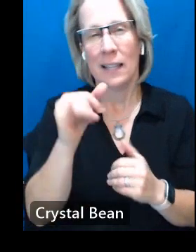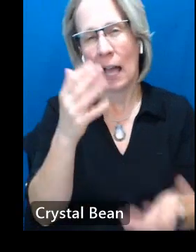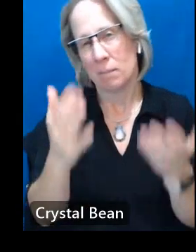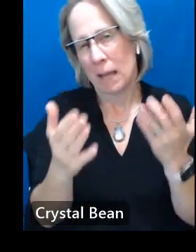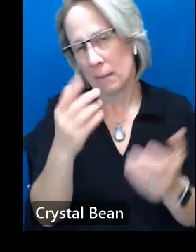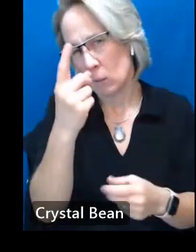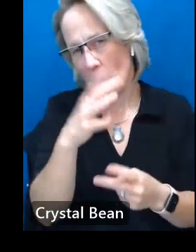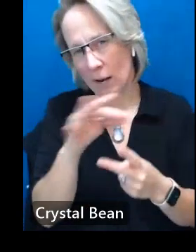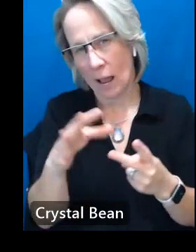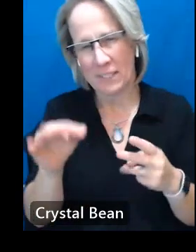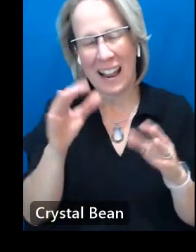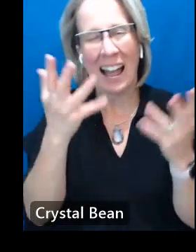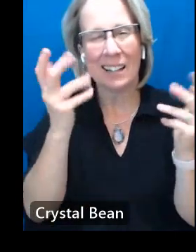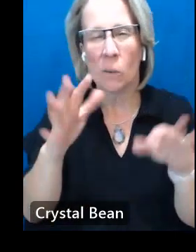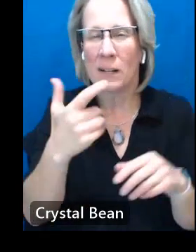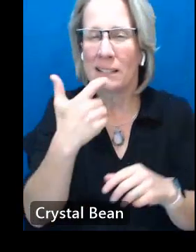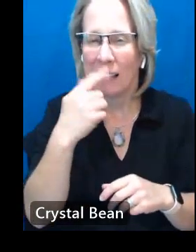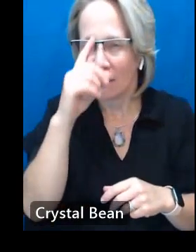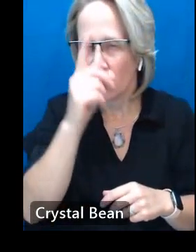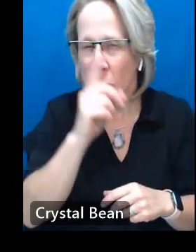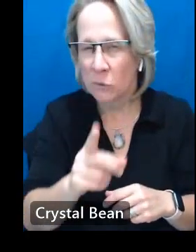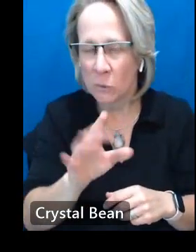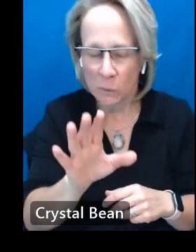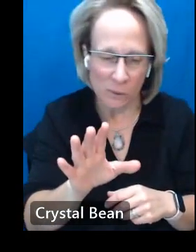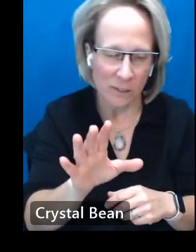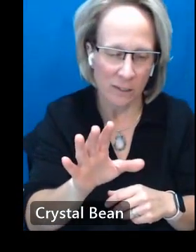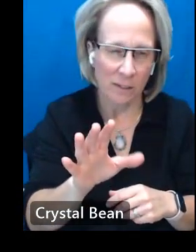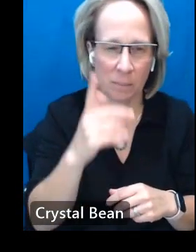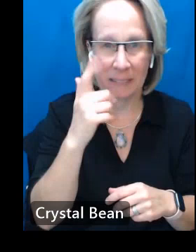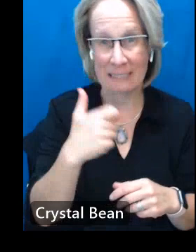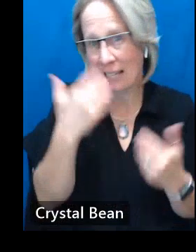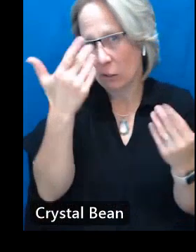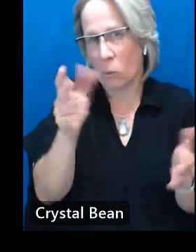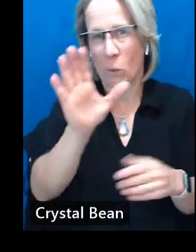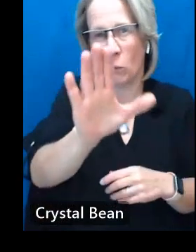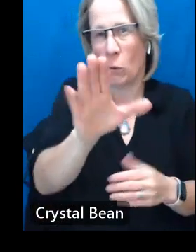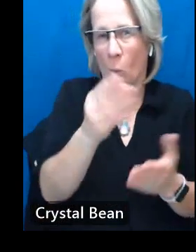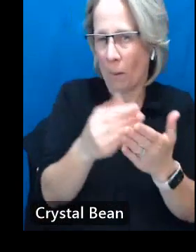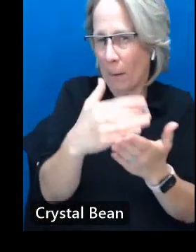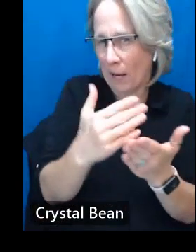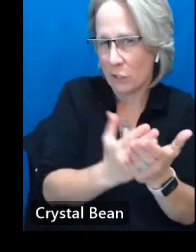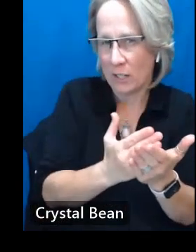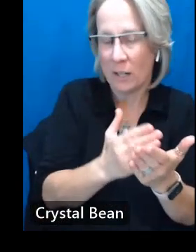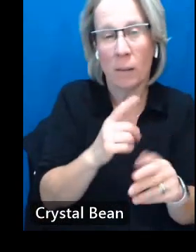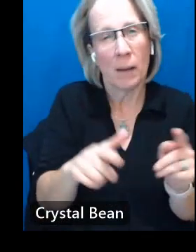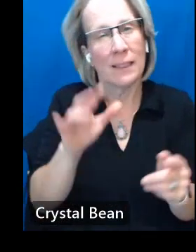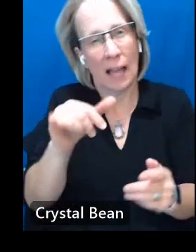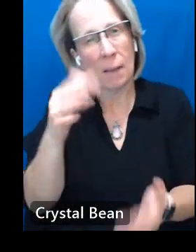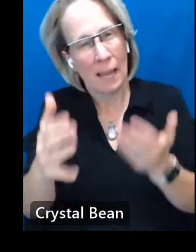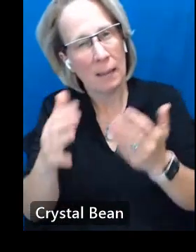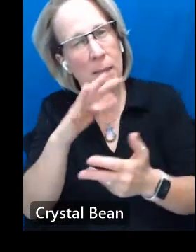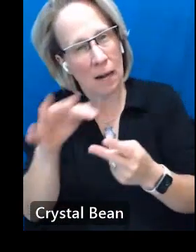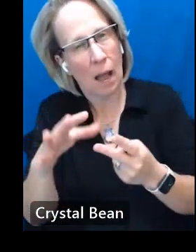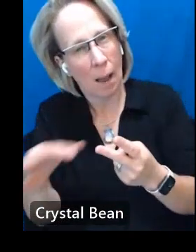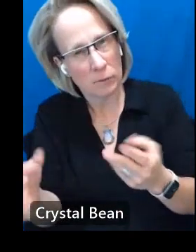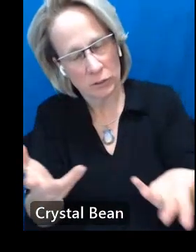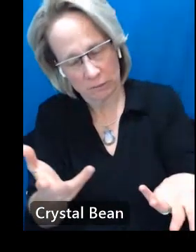don't know, your budget intimately, but that might be an option worth looking into if you're looking kind of for that